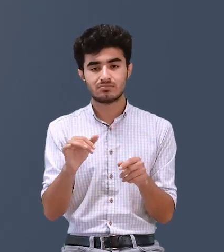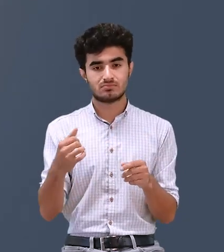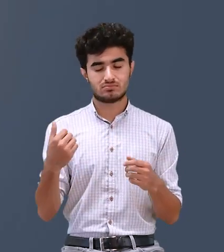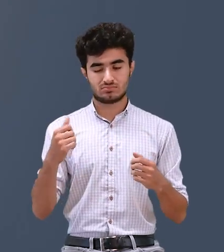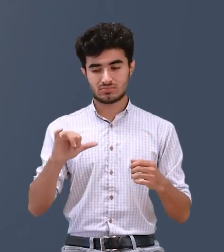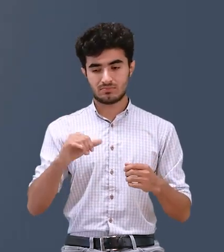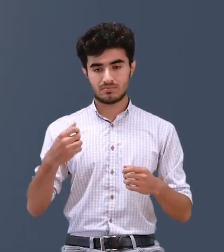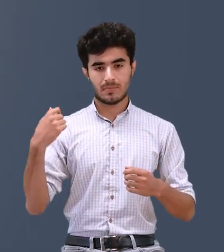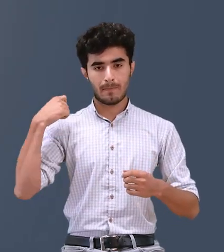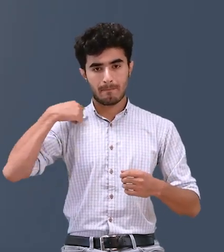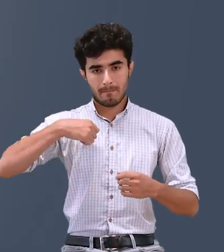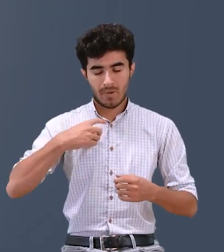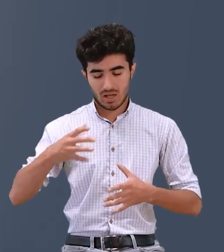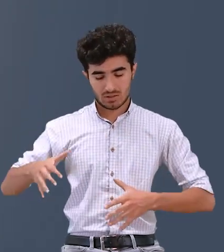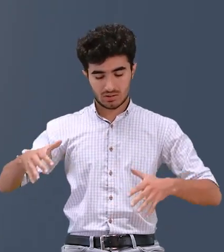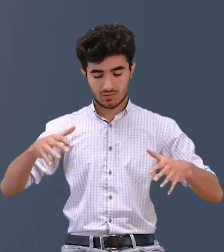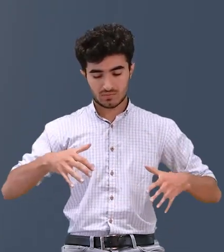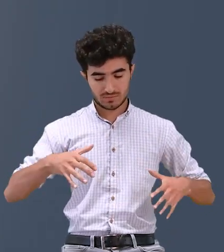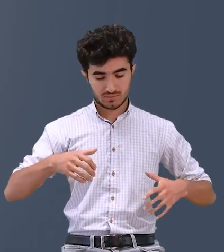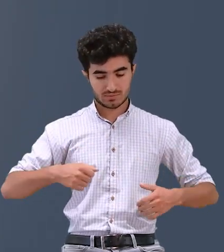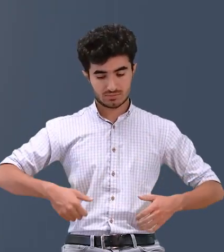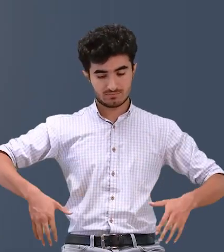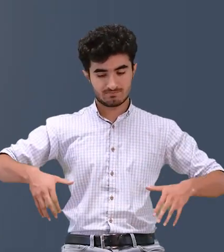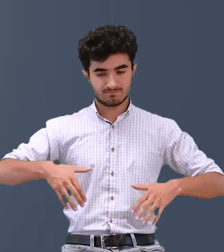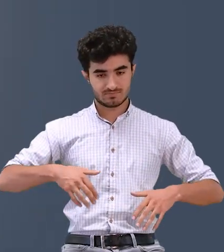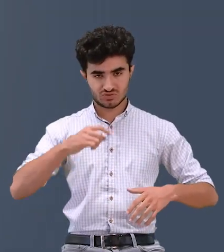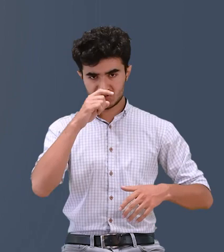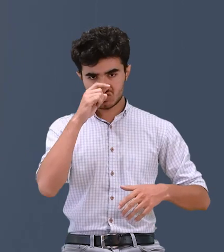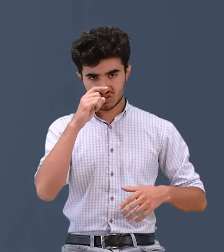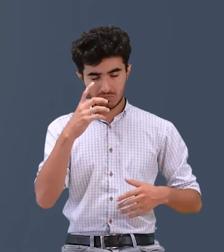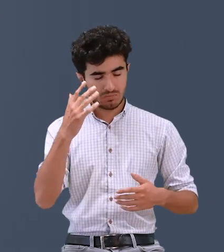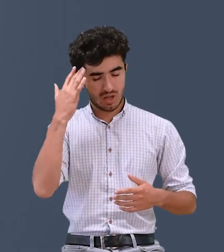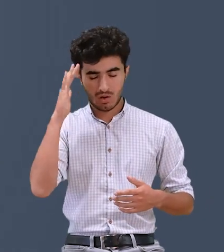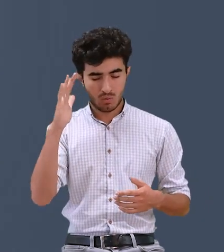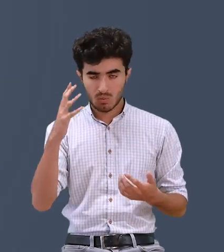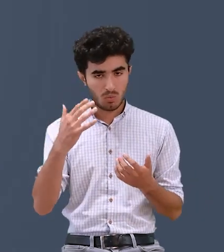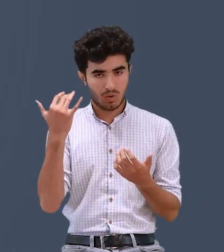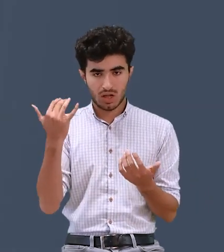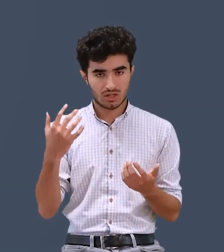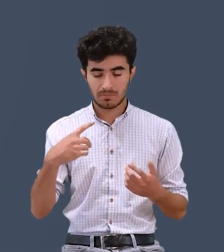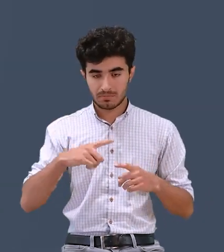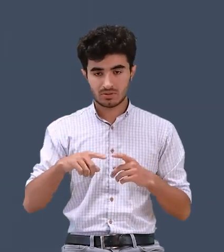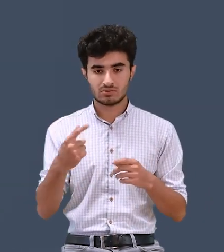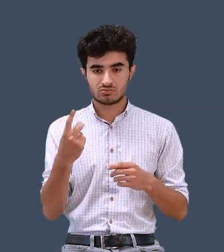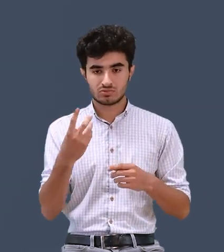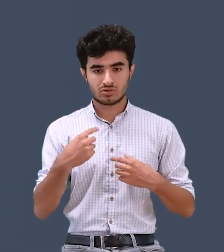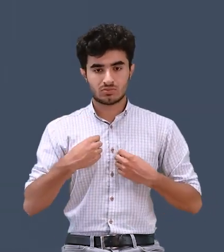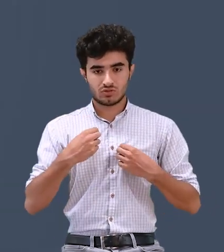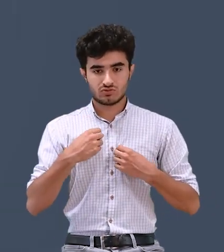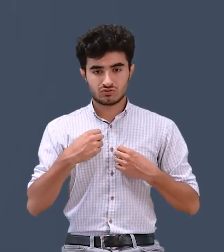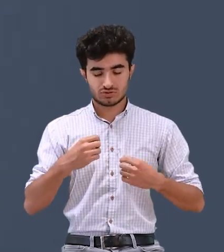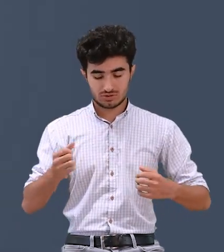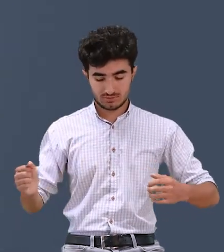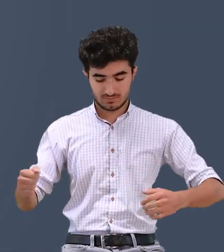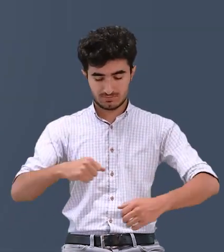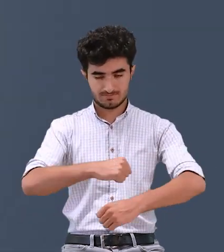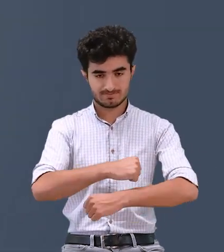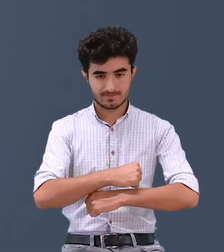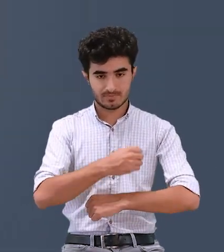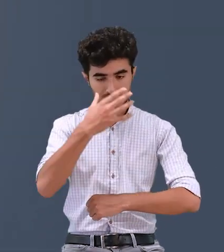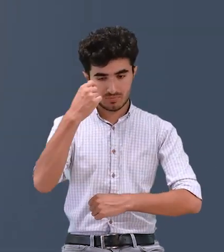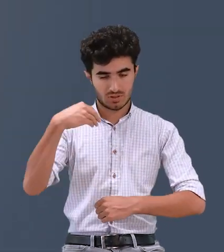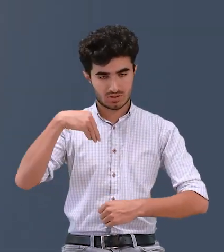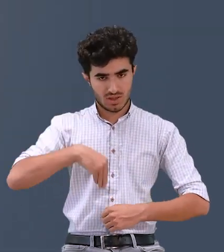ways and the small things they do, whether that's like picking up their bag from the side and placing it in front of their, stomach and